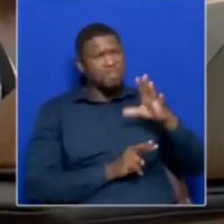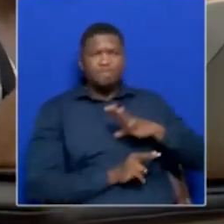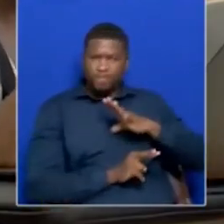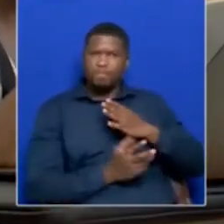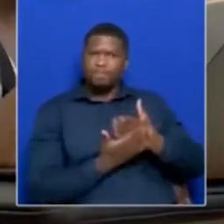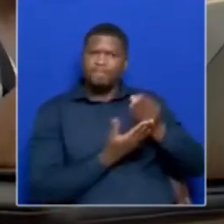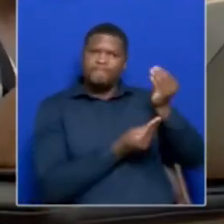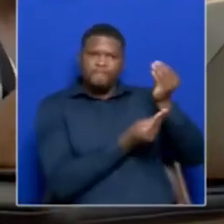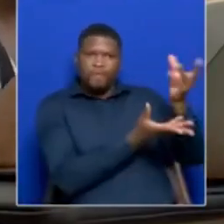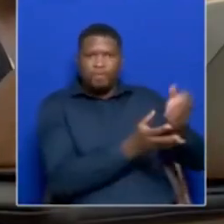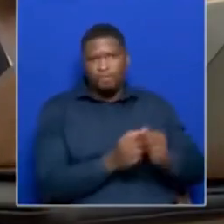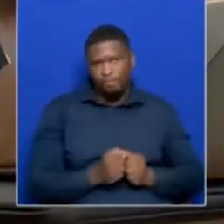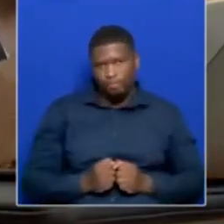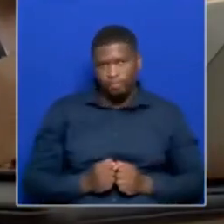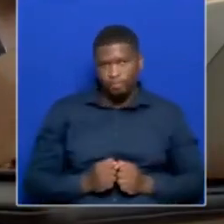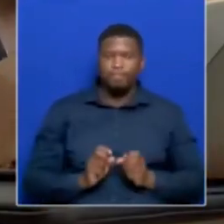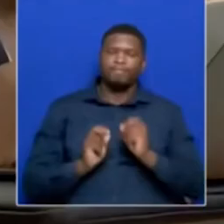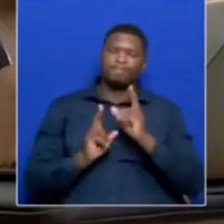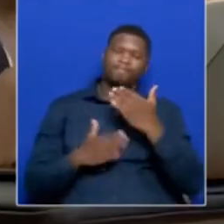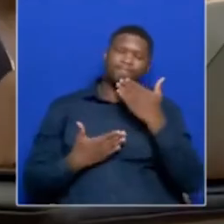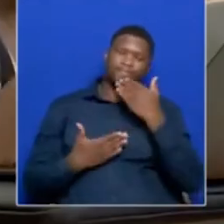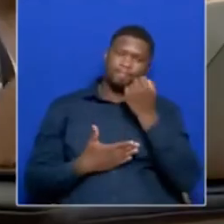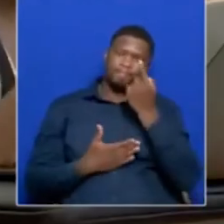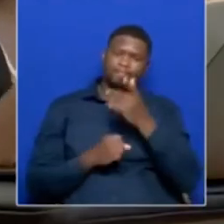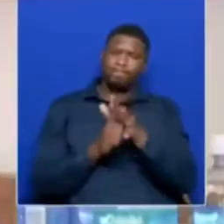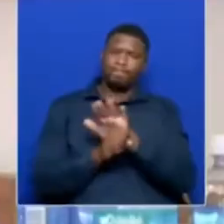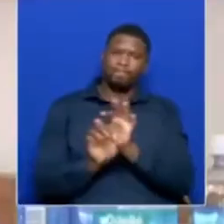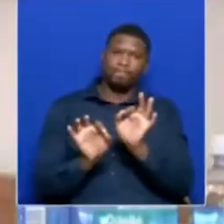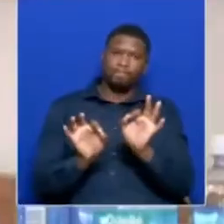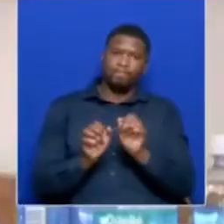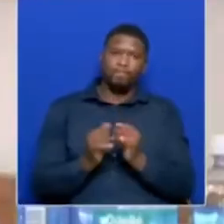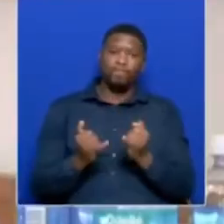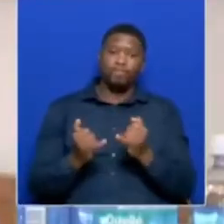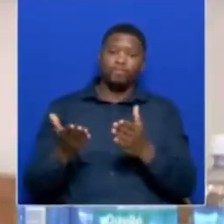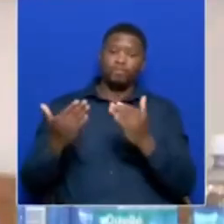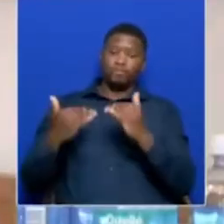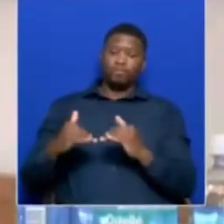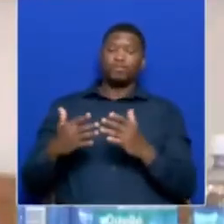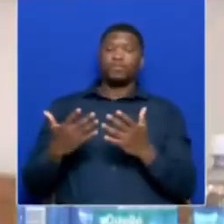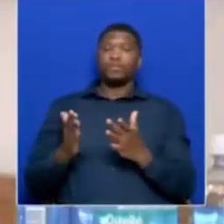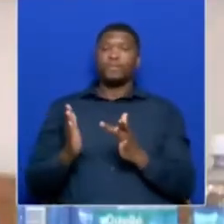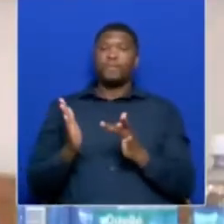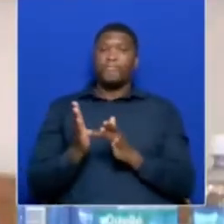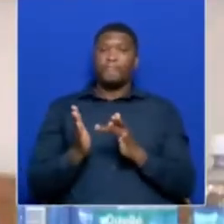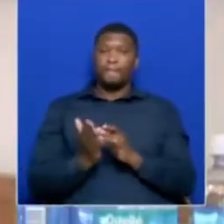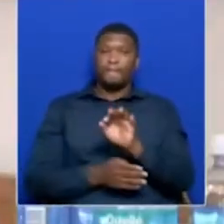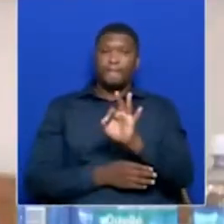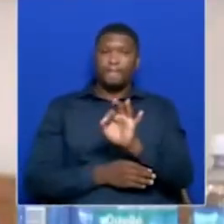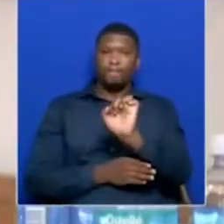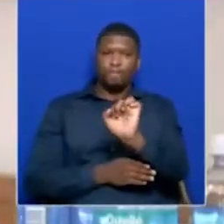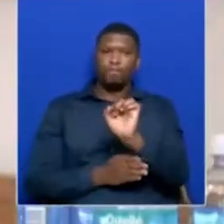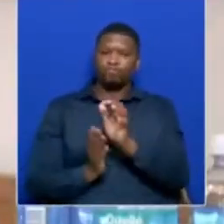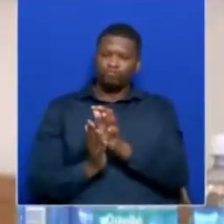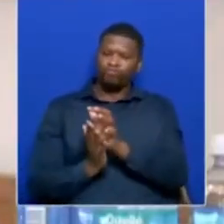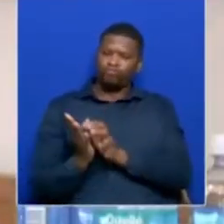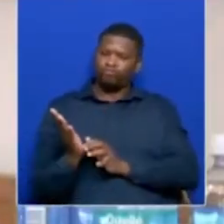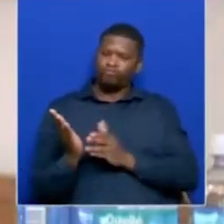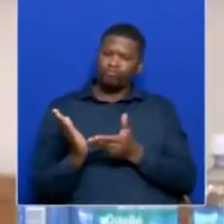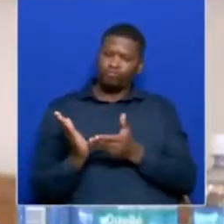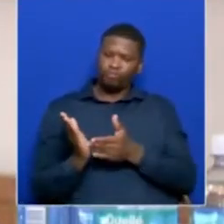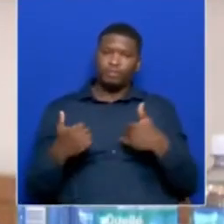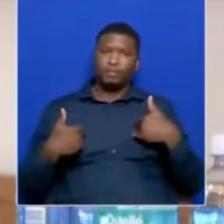you. Understood. Can we then move on to your page 3 of your statement, starting at paragraph 8?